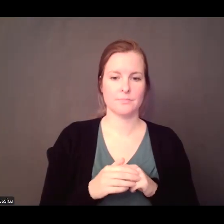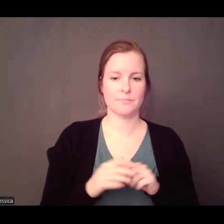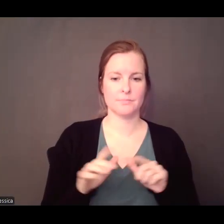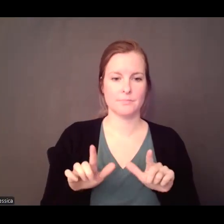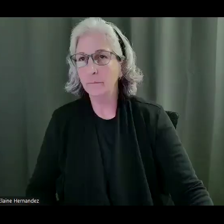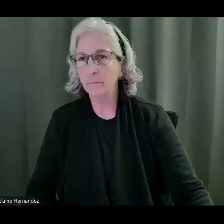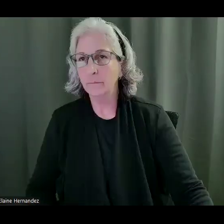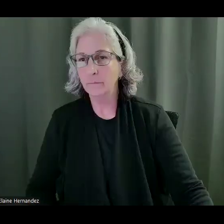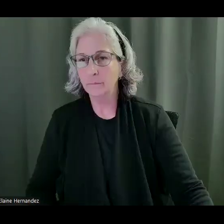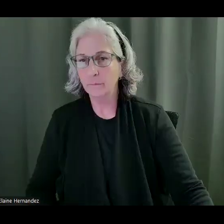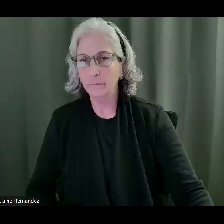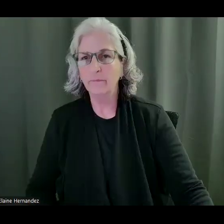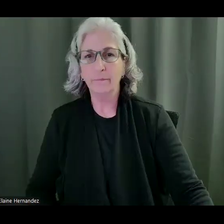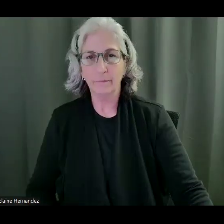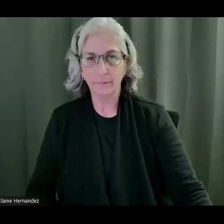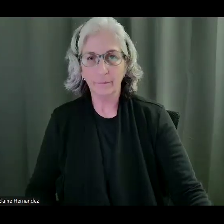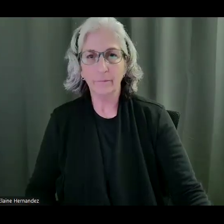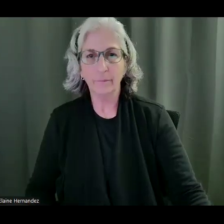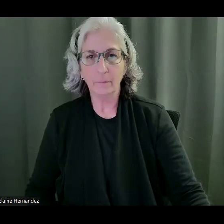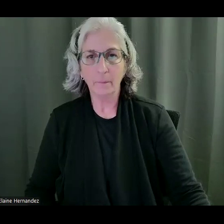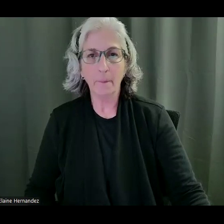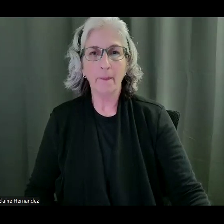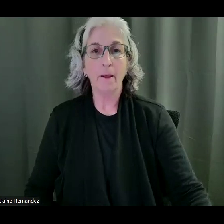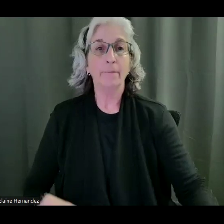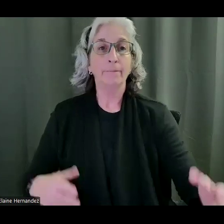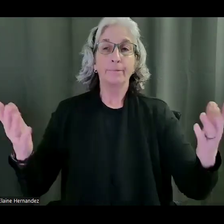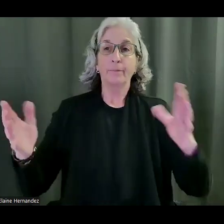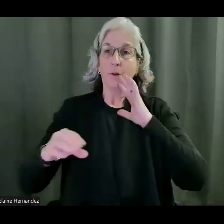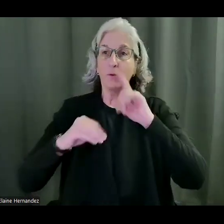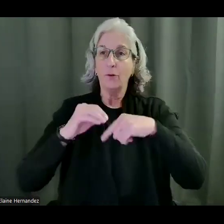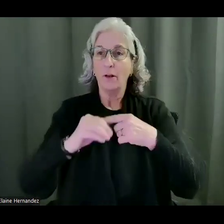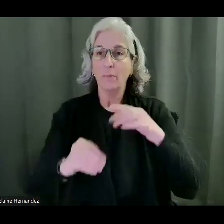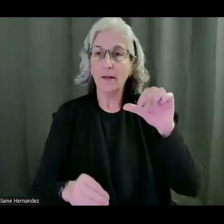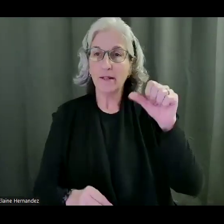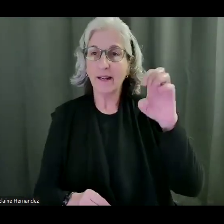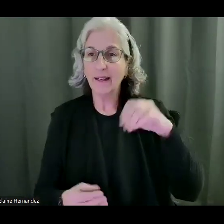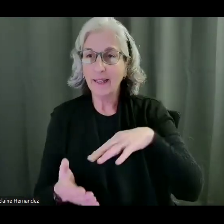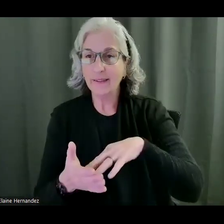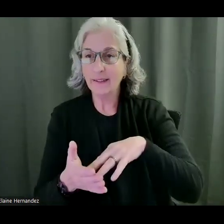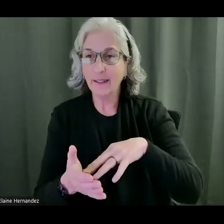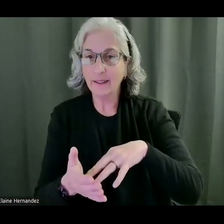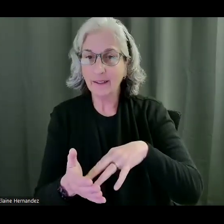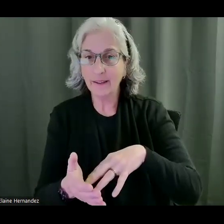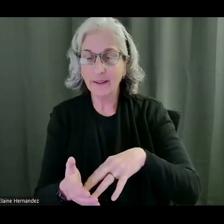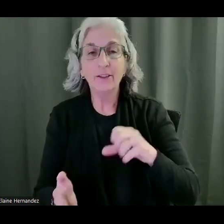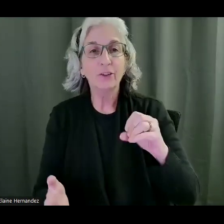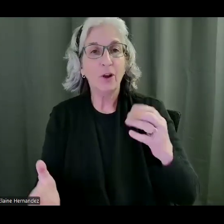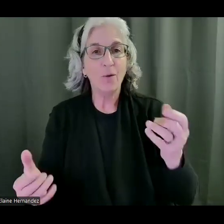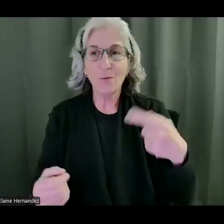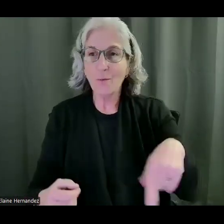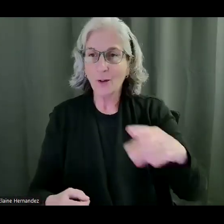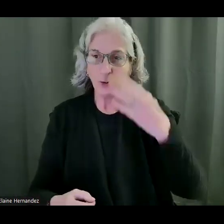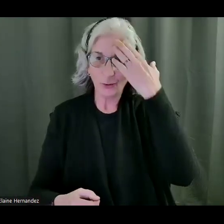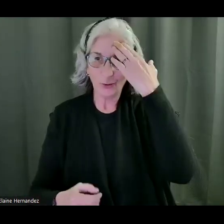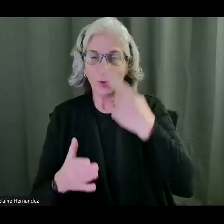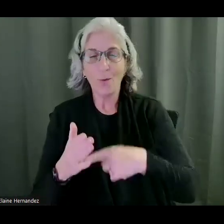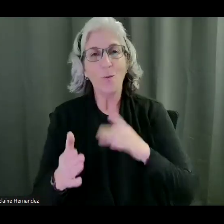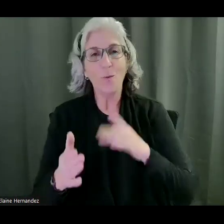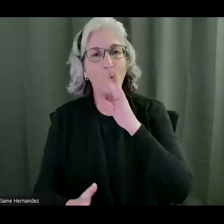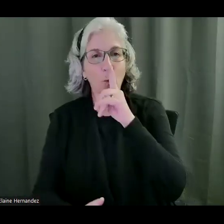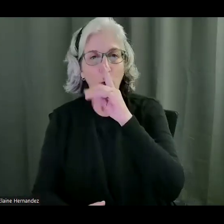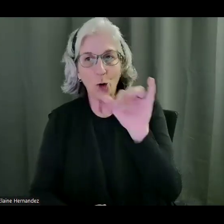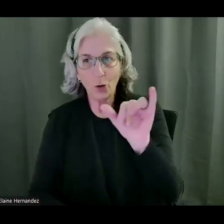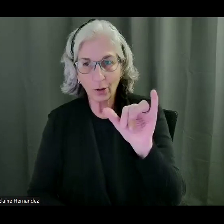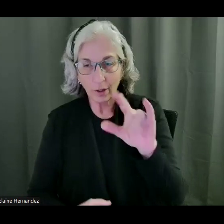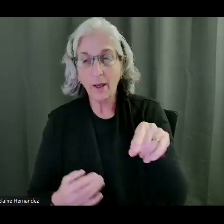want to introduce a case study to you because we want to give you an idea of how all of this is going to look when put into practice. So you'll